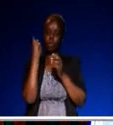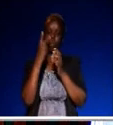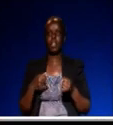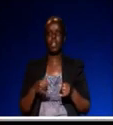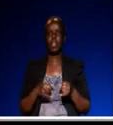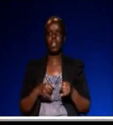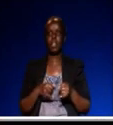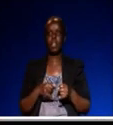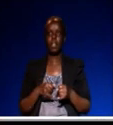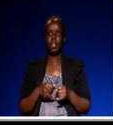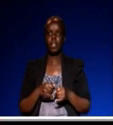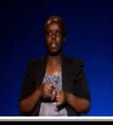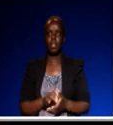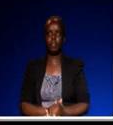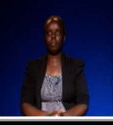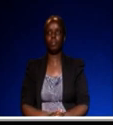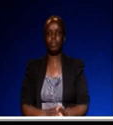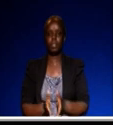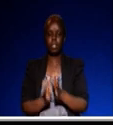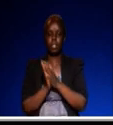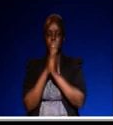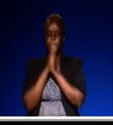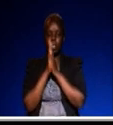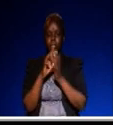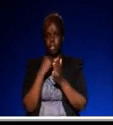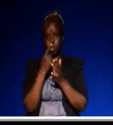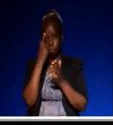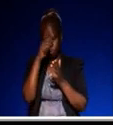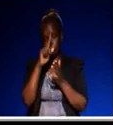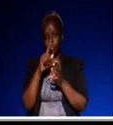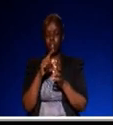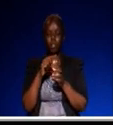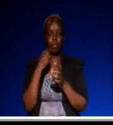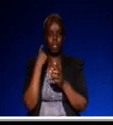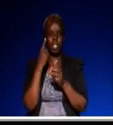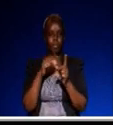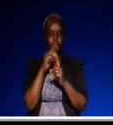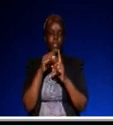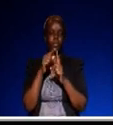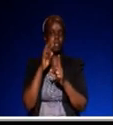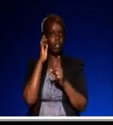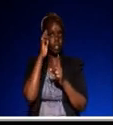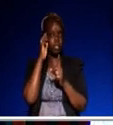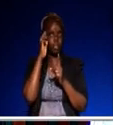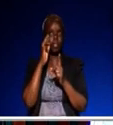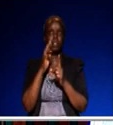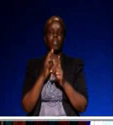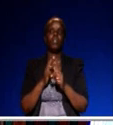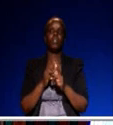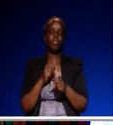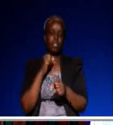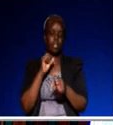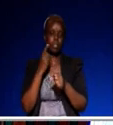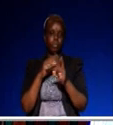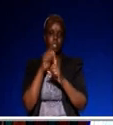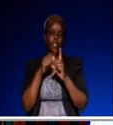mouth. So narratives are told for a particular reason, to serve a particular function